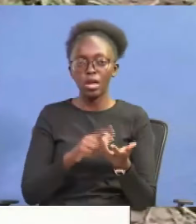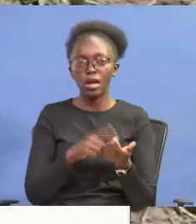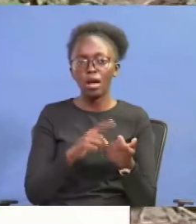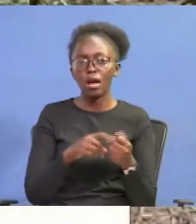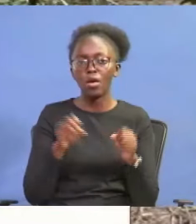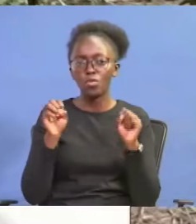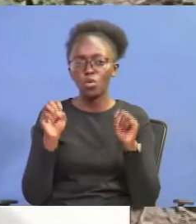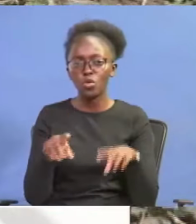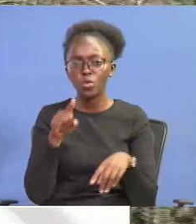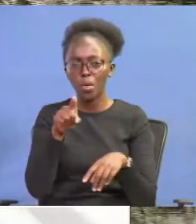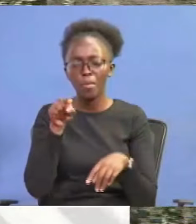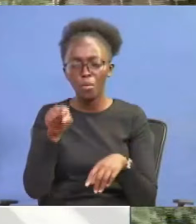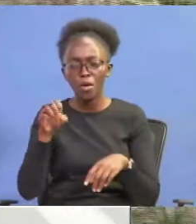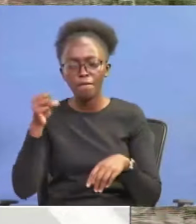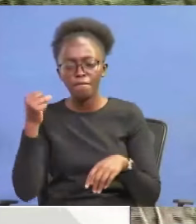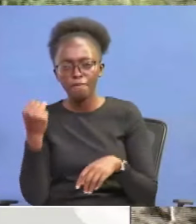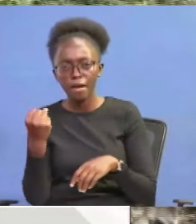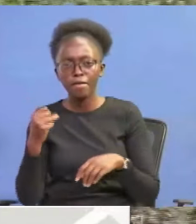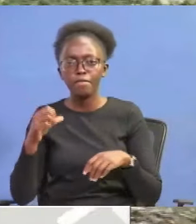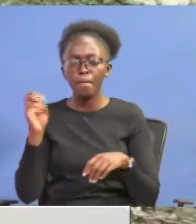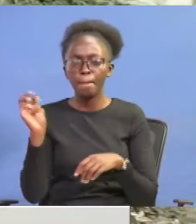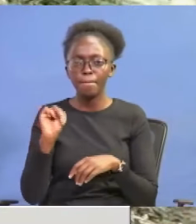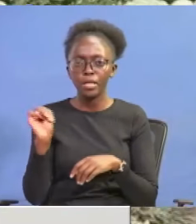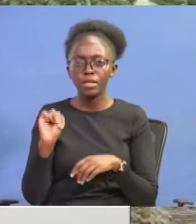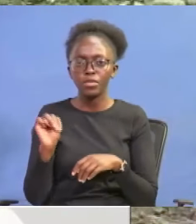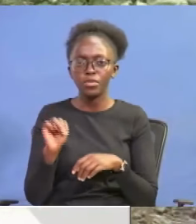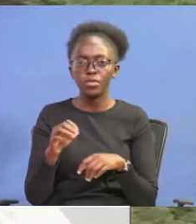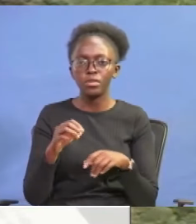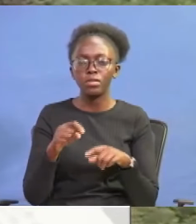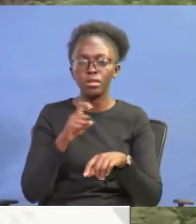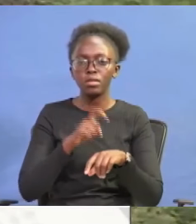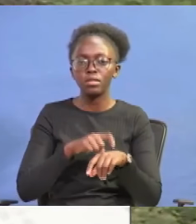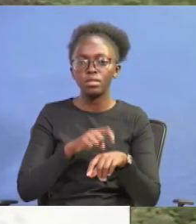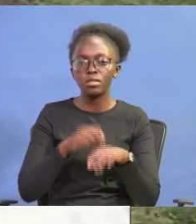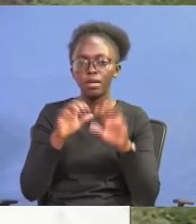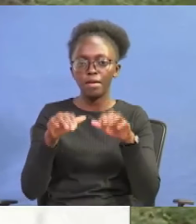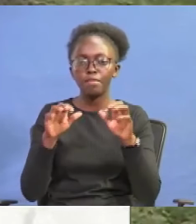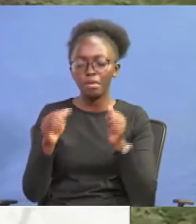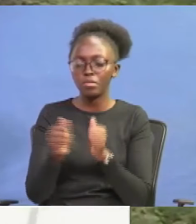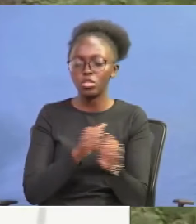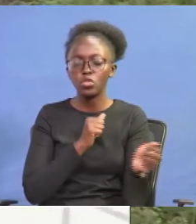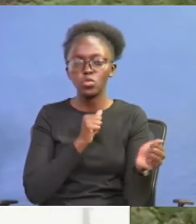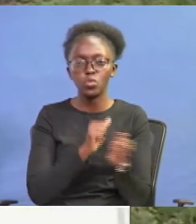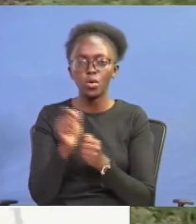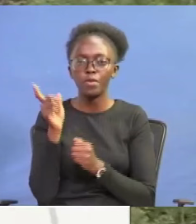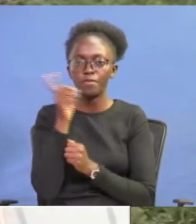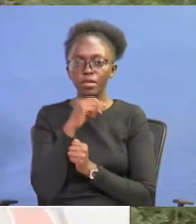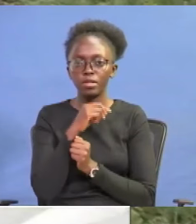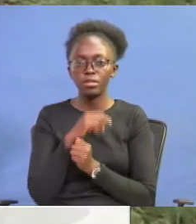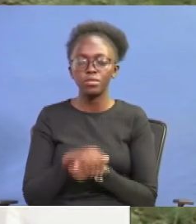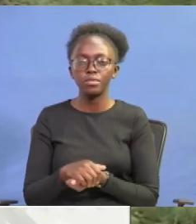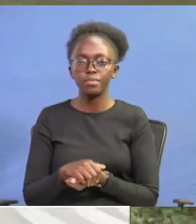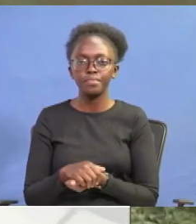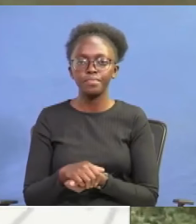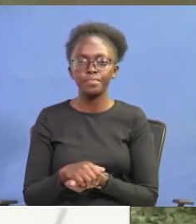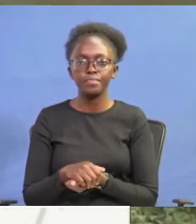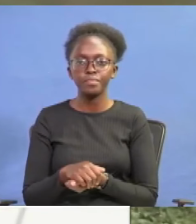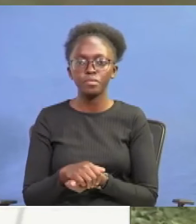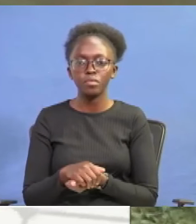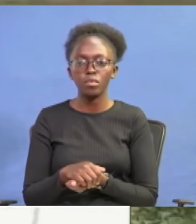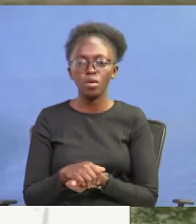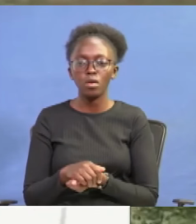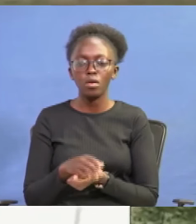half a million after the produce in his 16-acre farm got destroyed by water from the Tana River. Kama